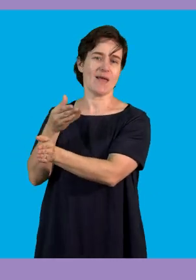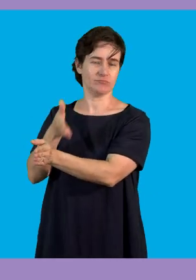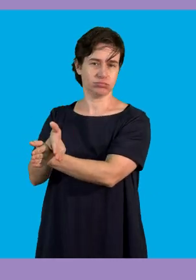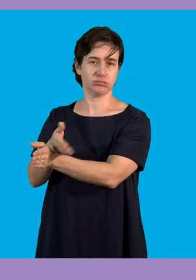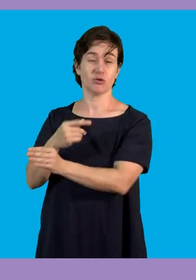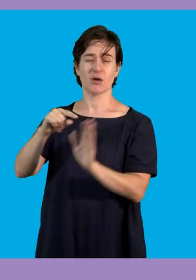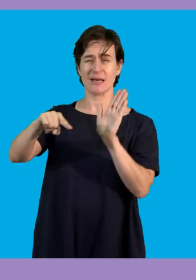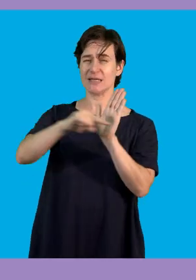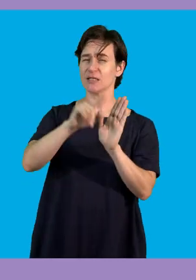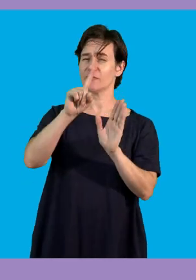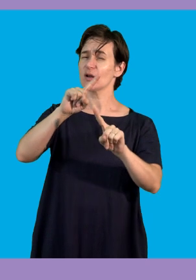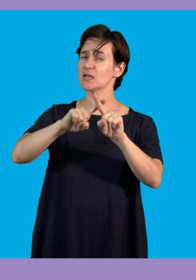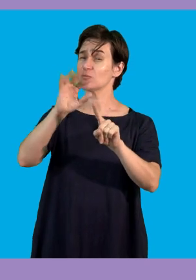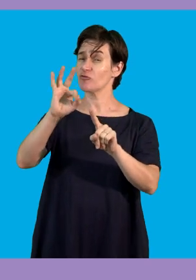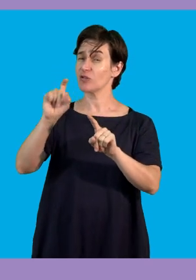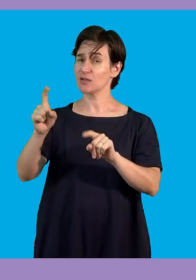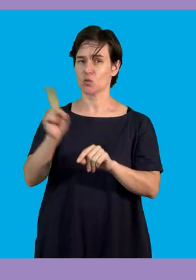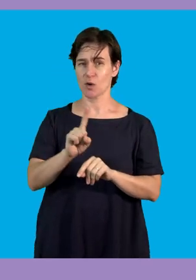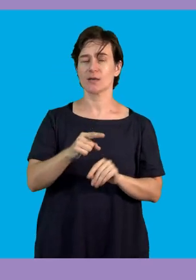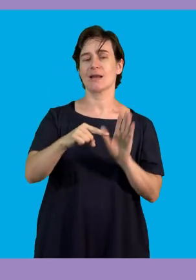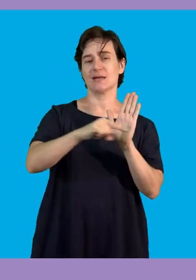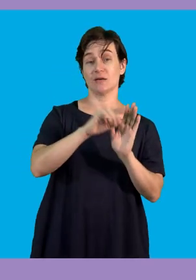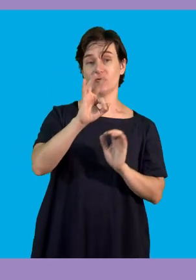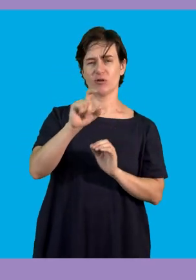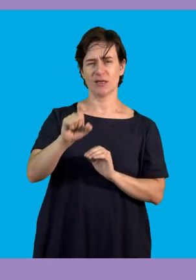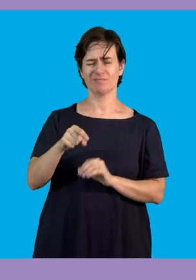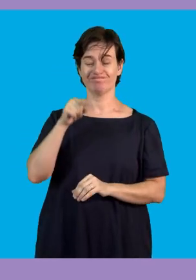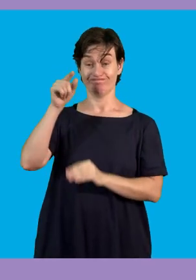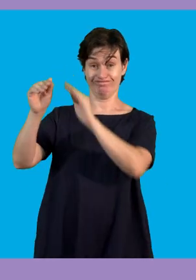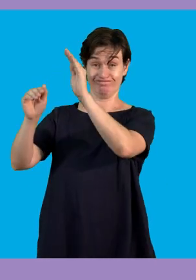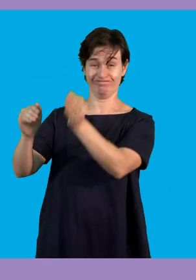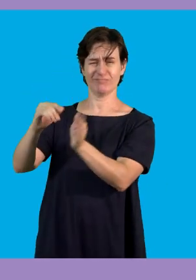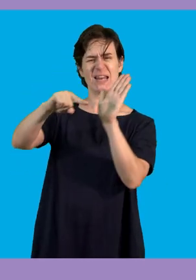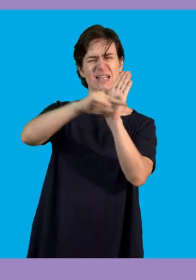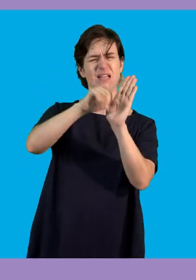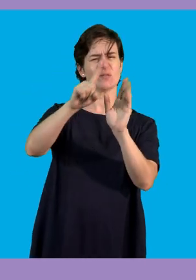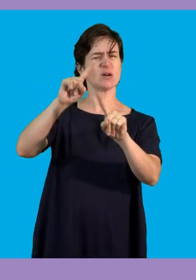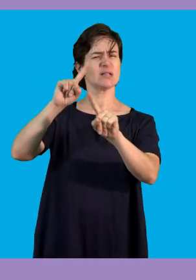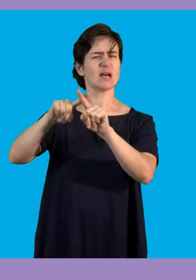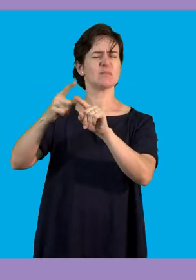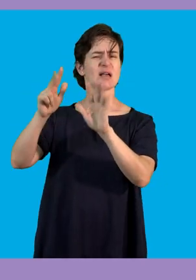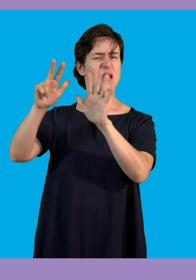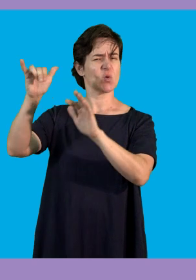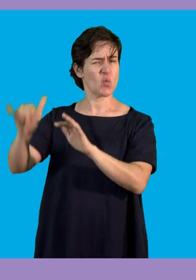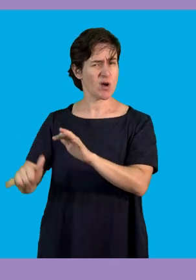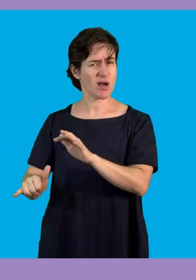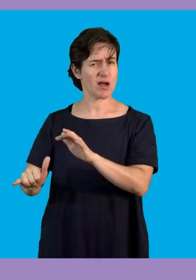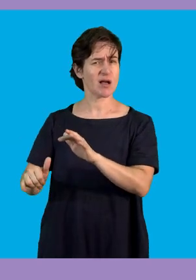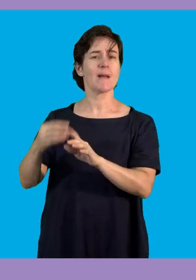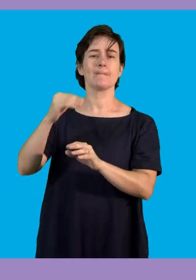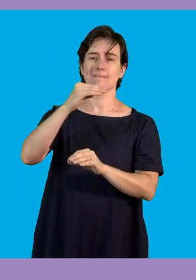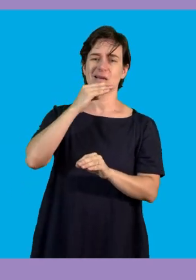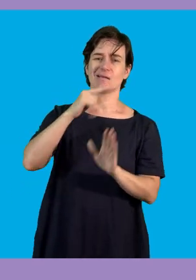by 3x, it would be negative 3x. Negative 1 multiplied by 8y would be